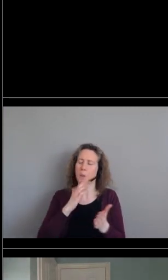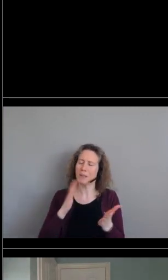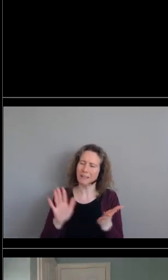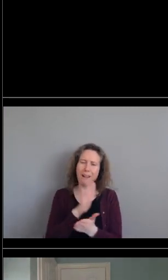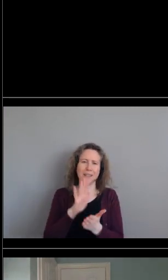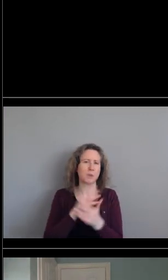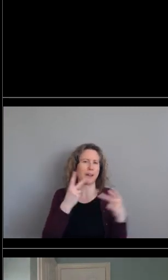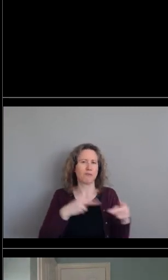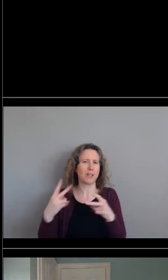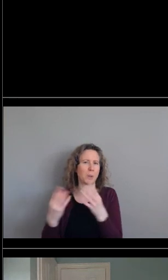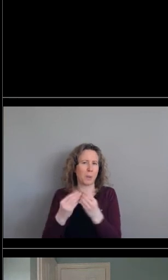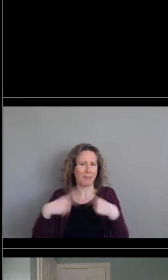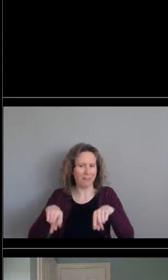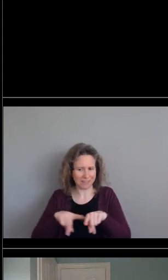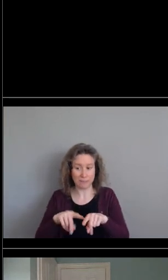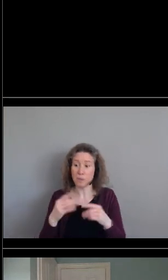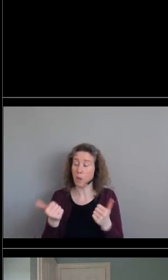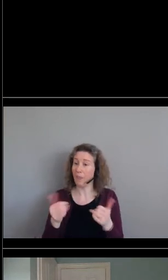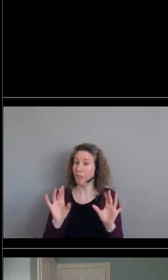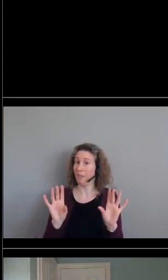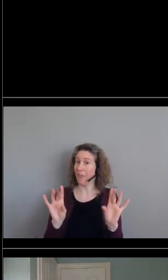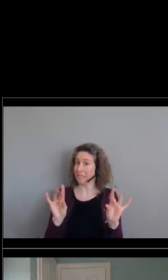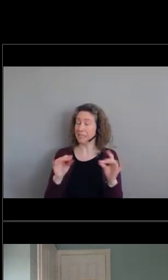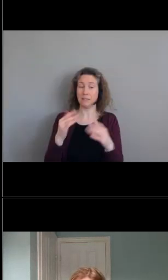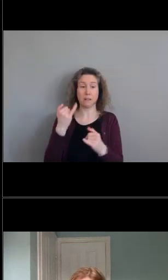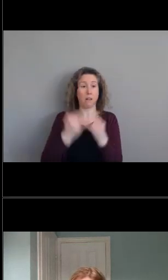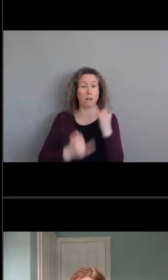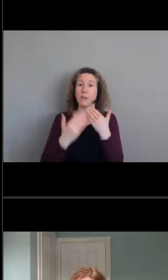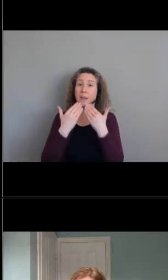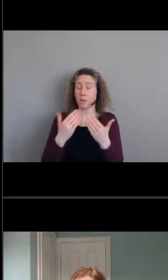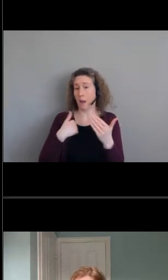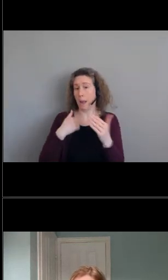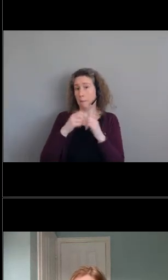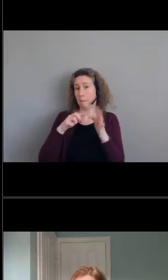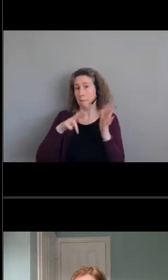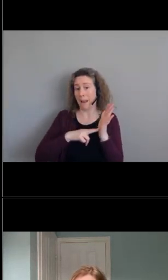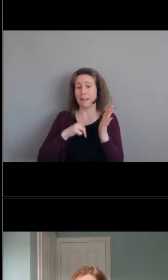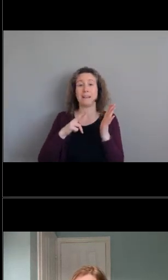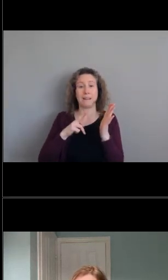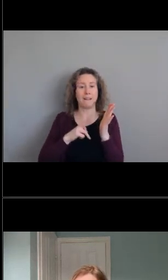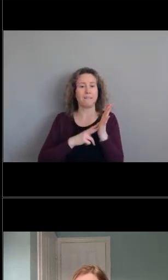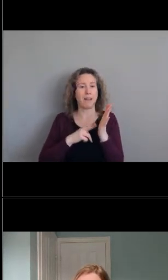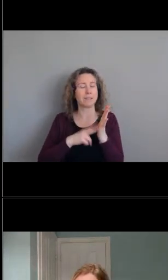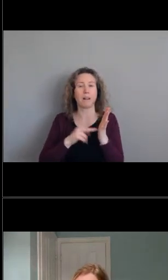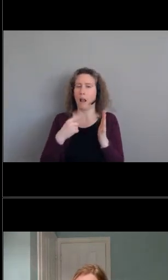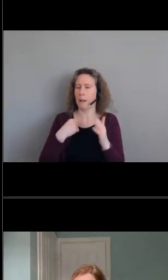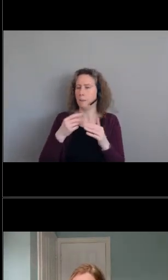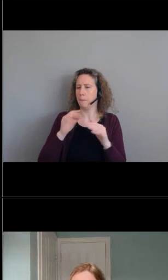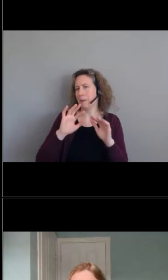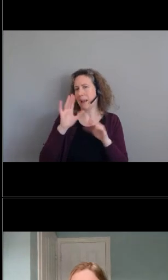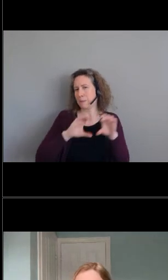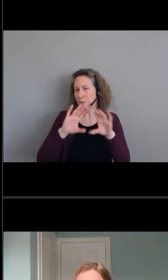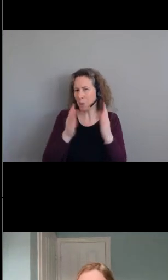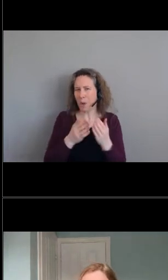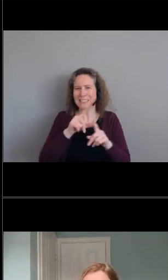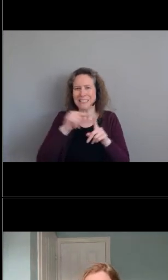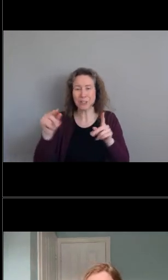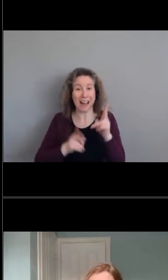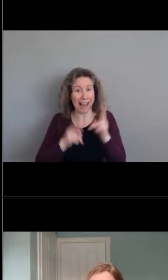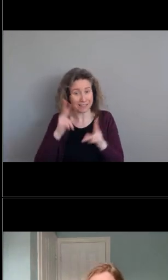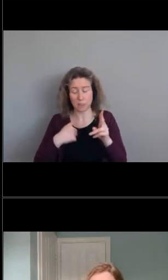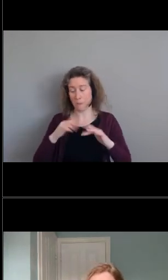throughout. So that's a final thank you from me. I'm Ben Valsler, Chemistry World's digital editor. My team have made this happen, so thanks to them